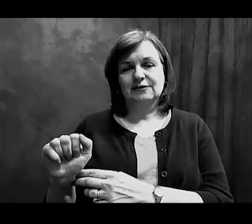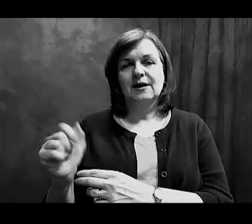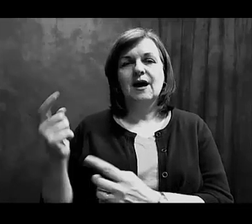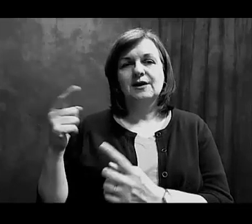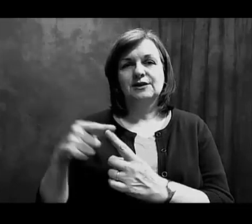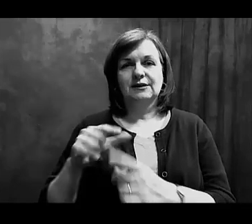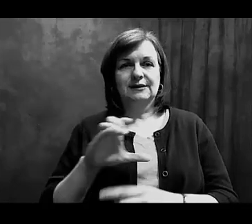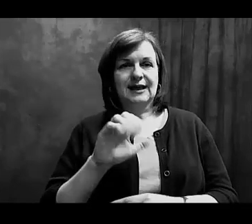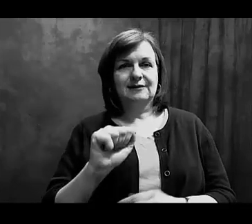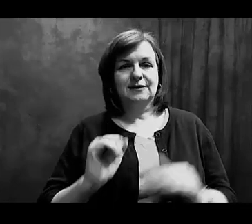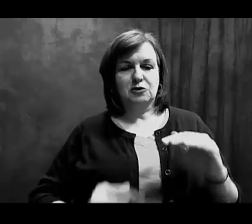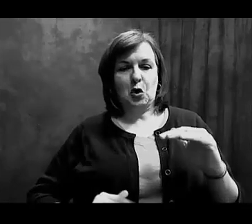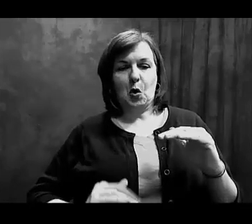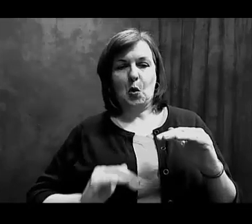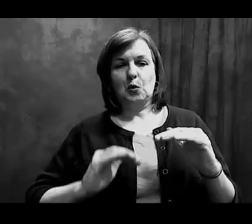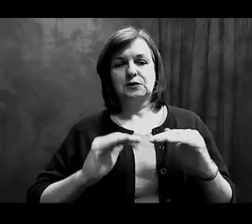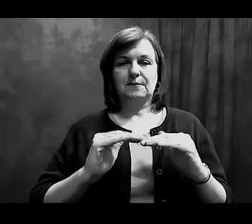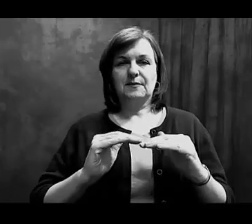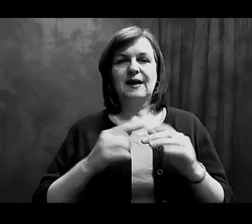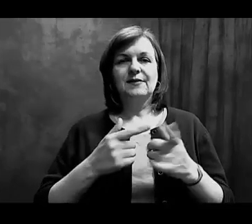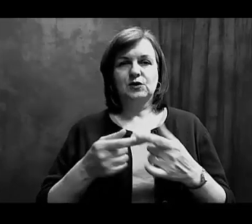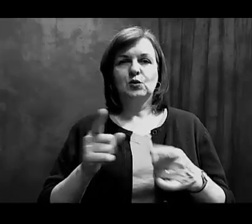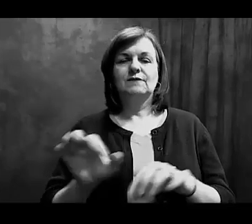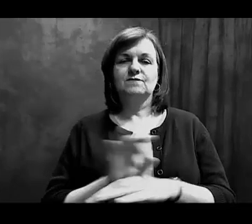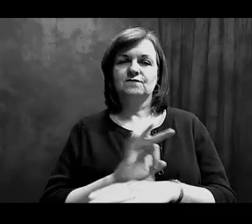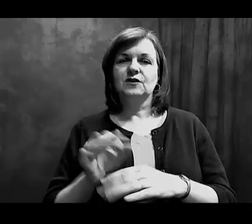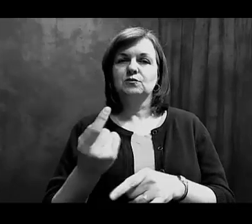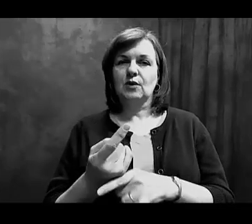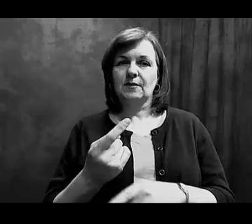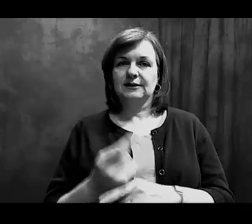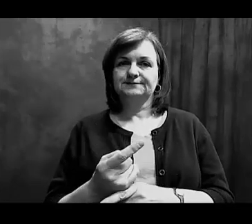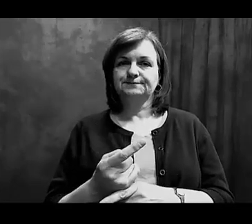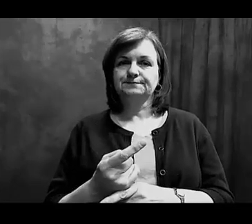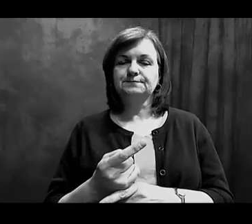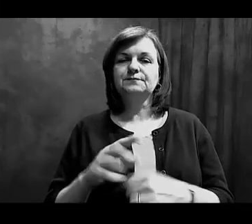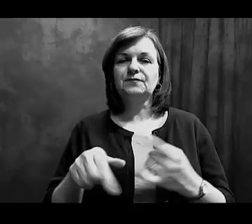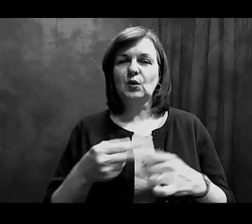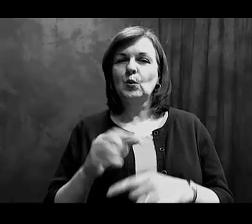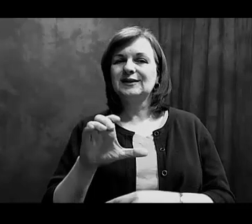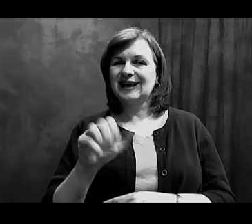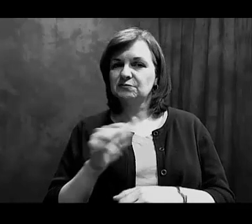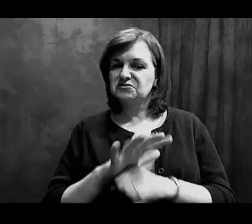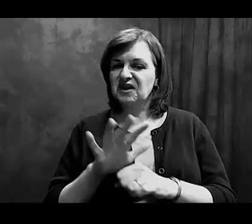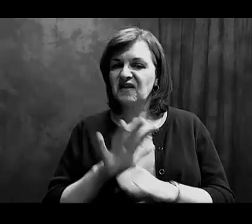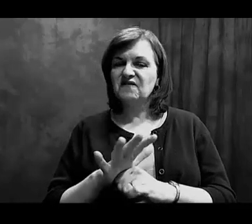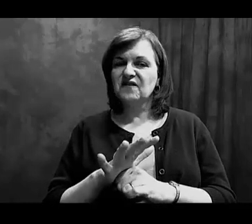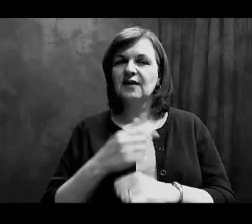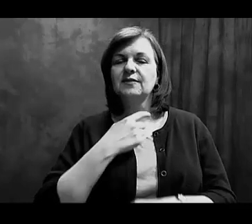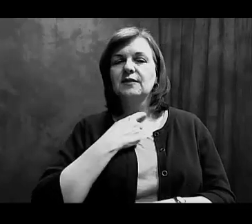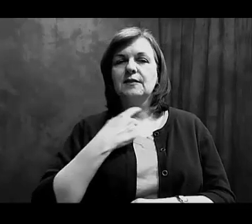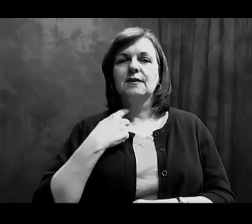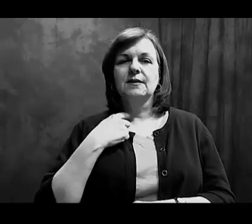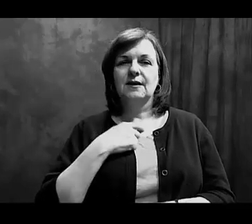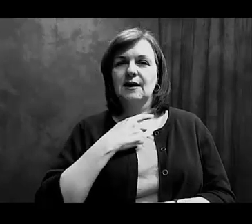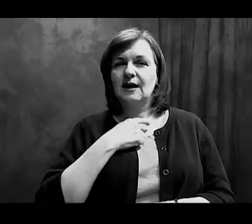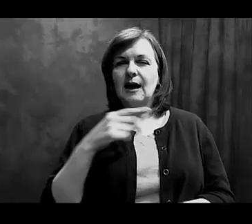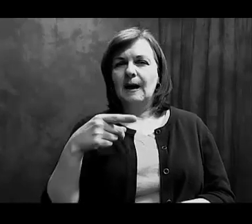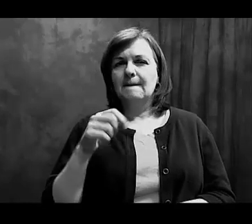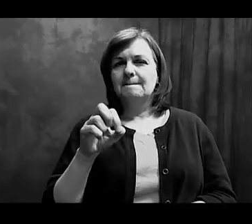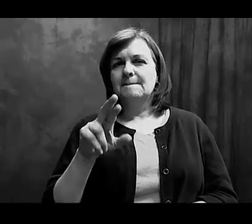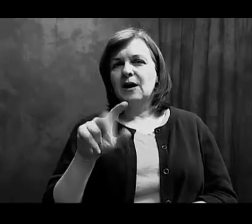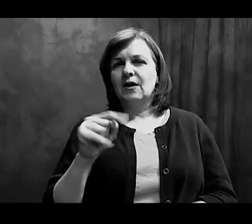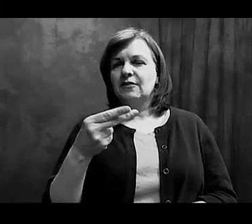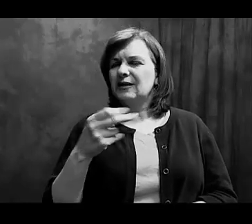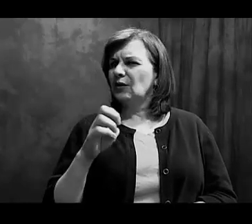to release calcium until the levels are high enough that you can function properly. And when the levels get high enough,